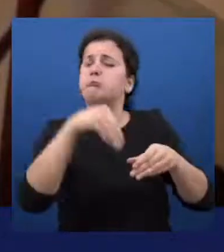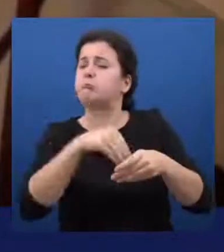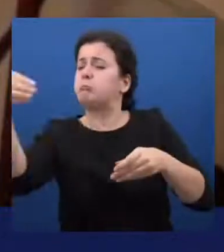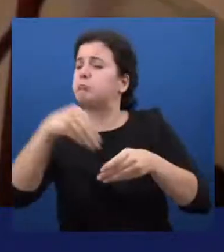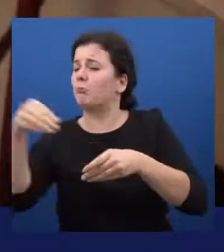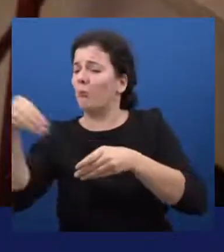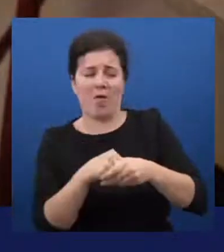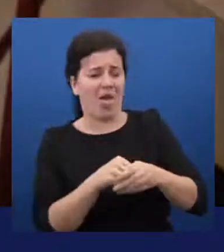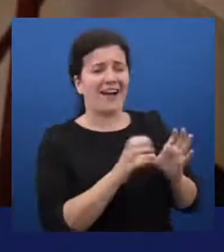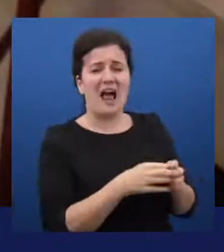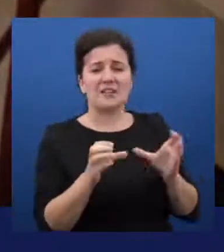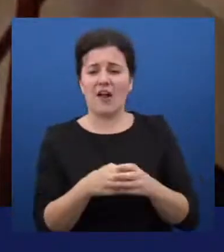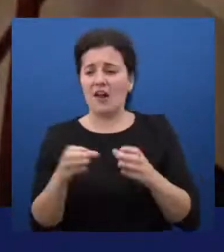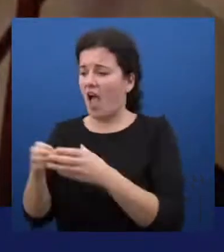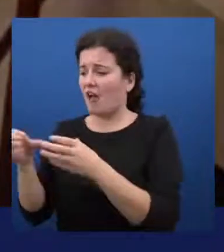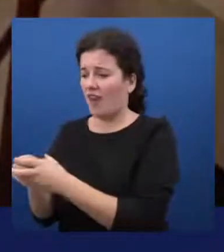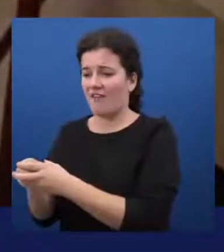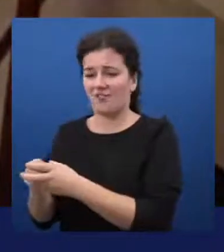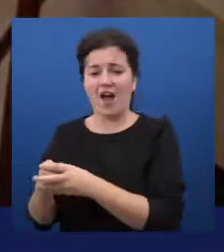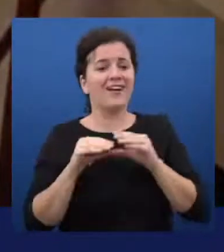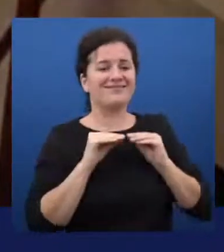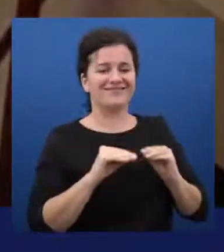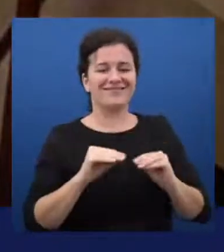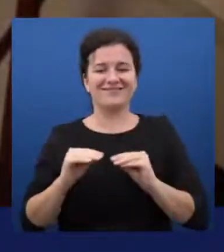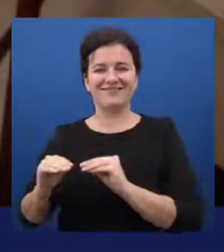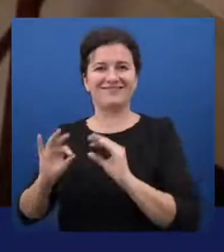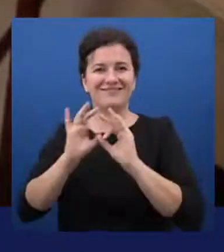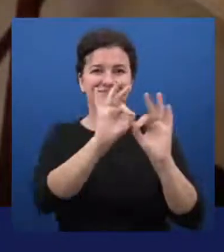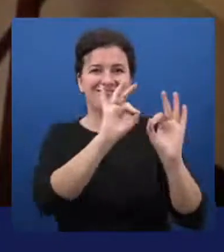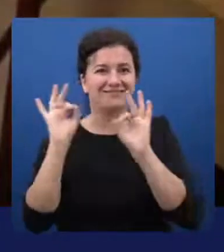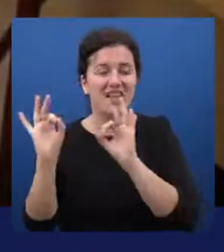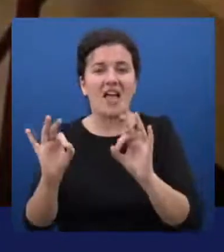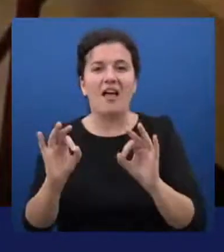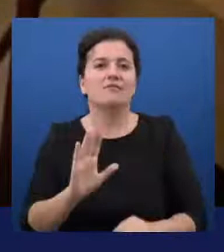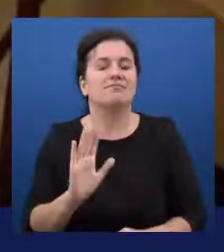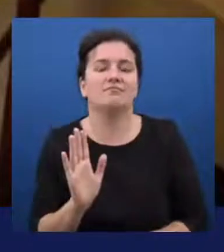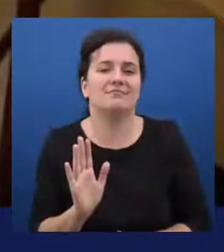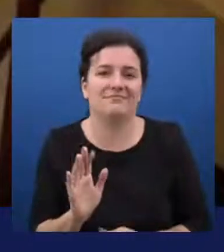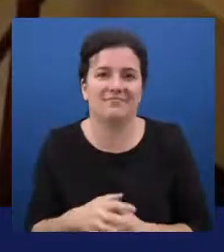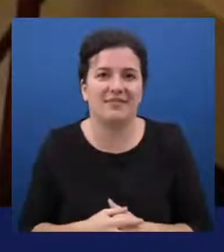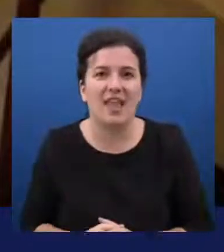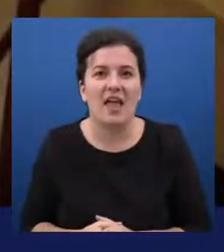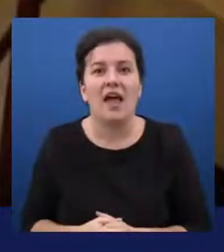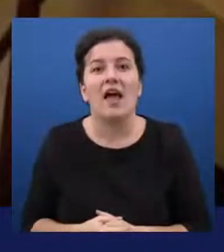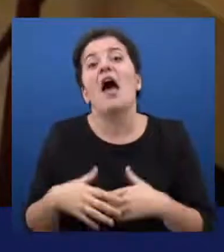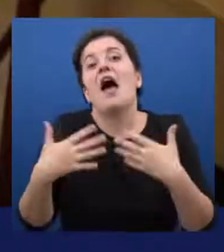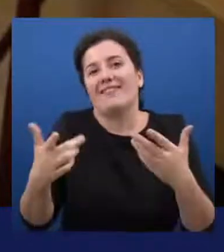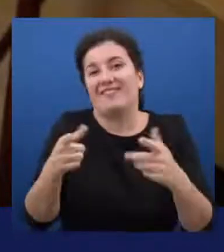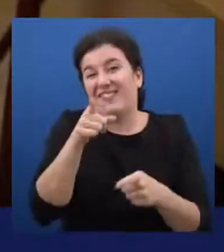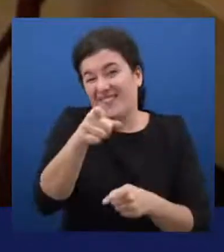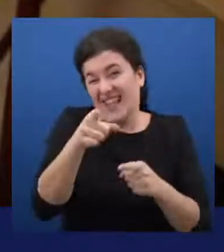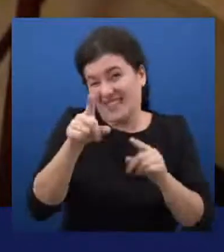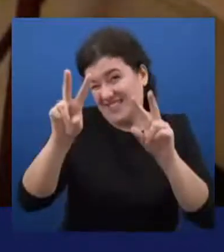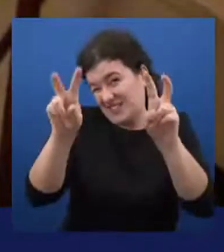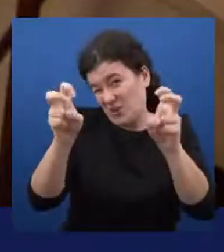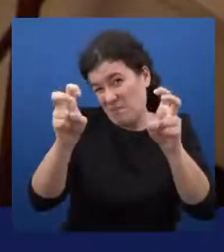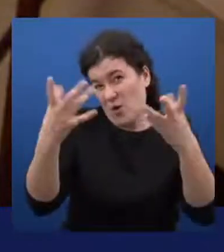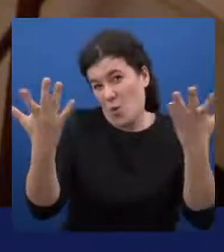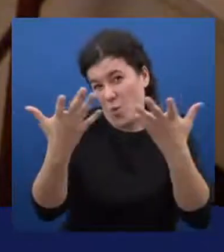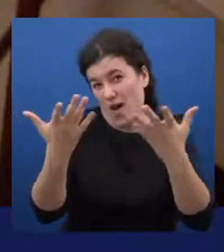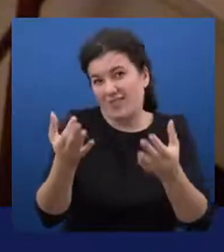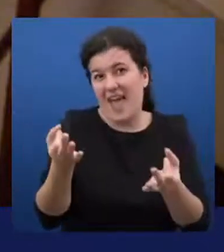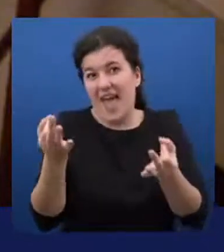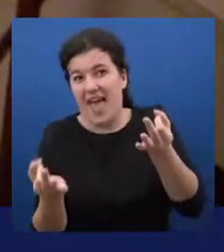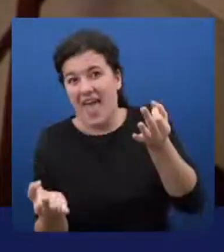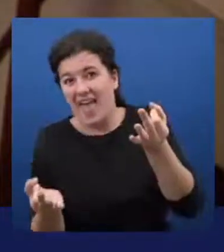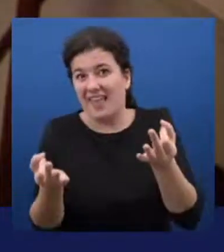so you can recognize the customer. But I think this is a nice ethical question. Yeah, would it be